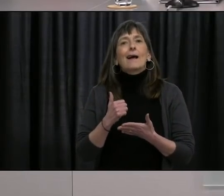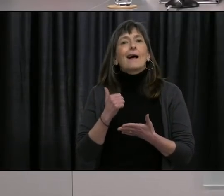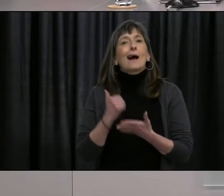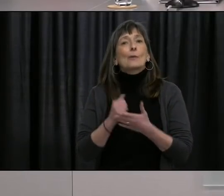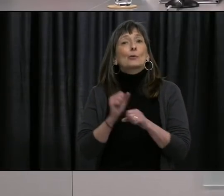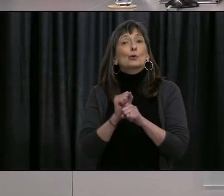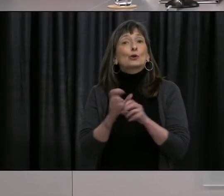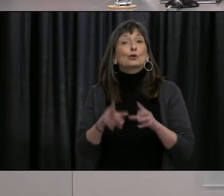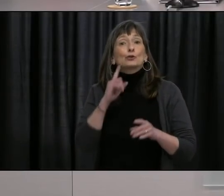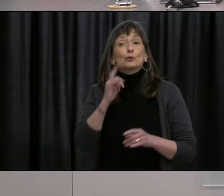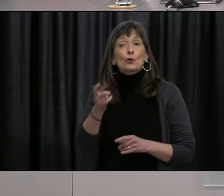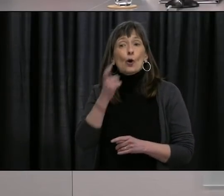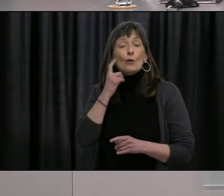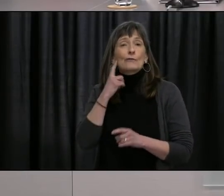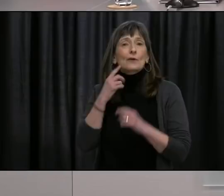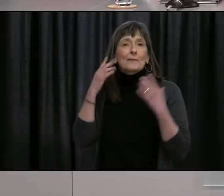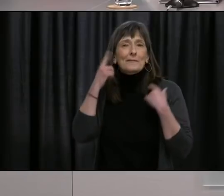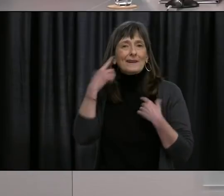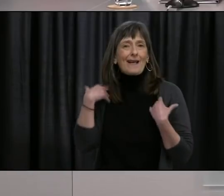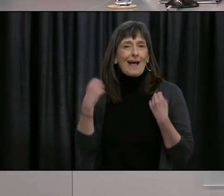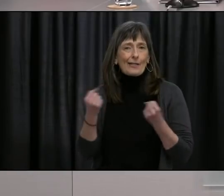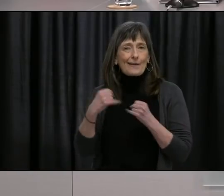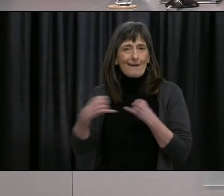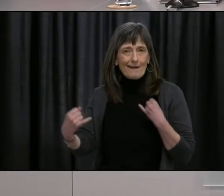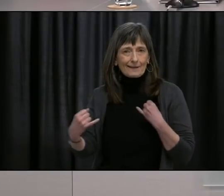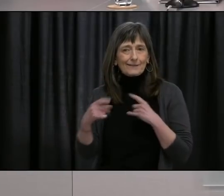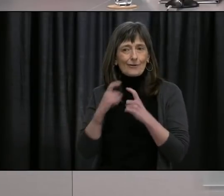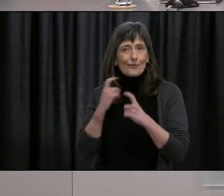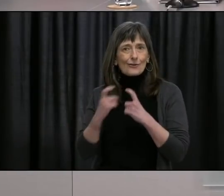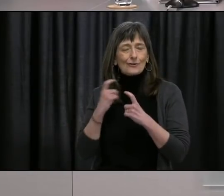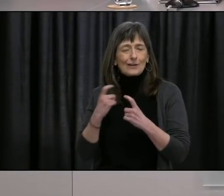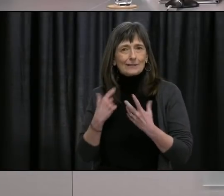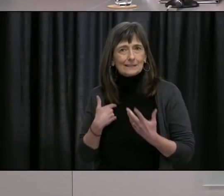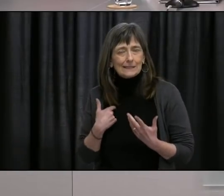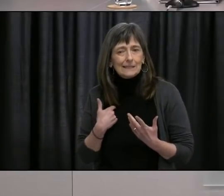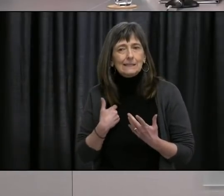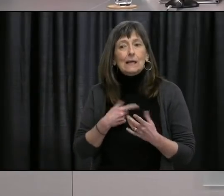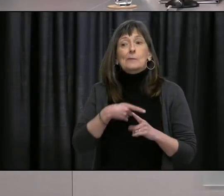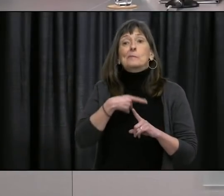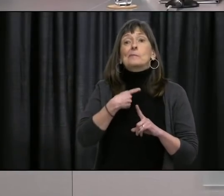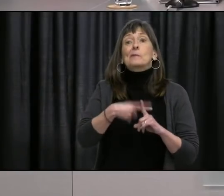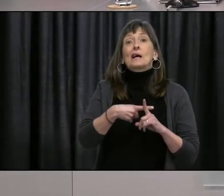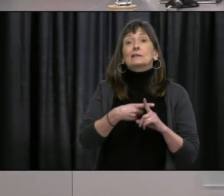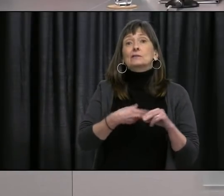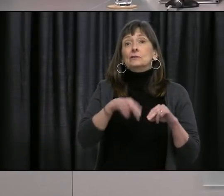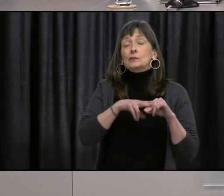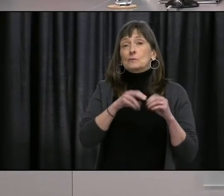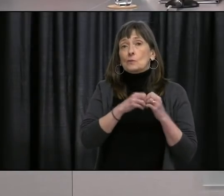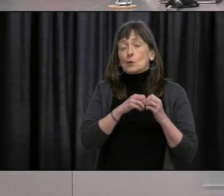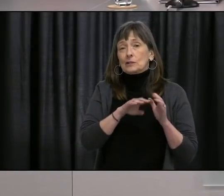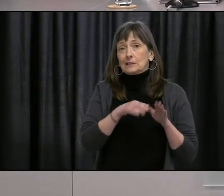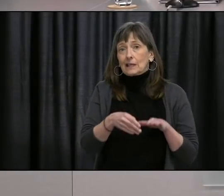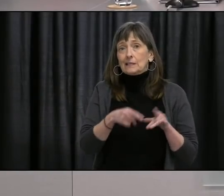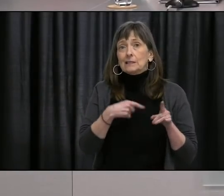because of COVID, and they warn of mental health crises, including a spike in deaths by suicides, are possible outcomes because of this.